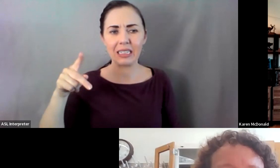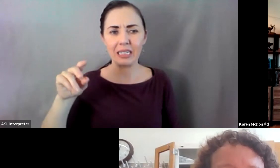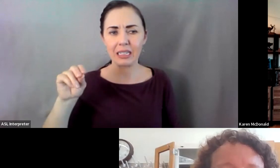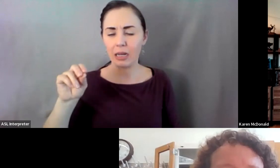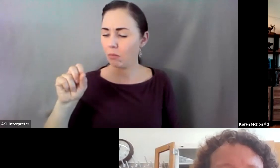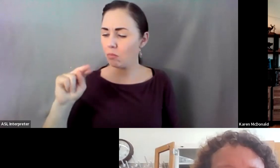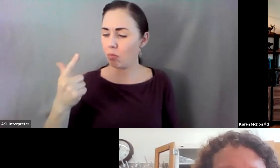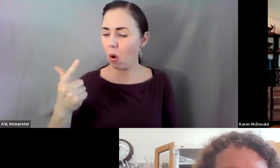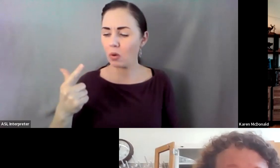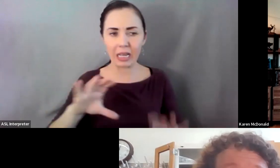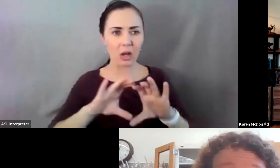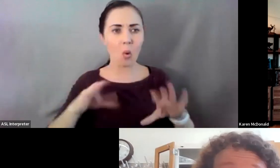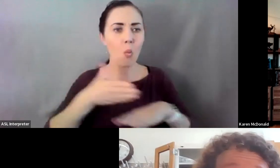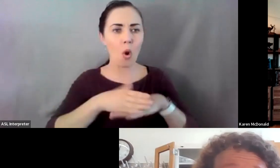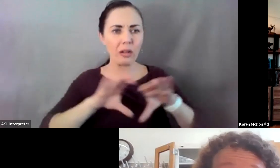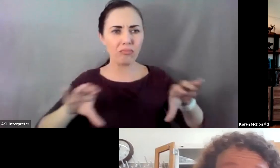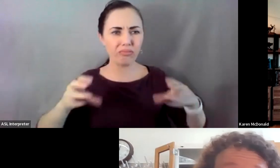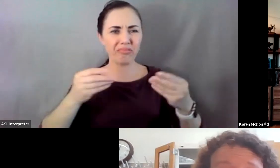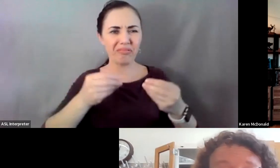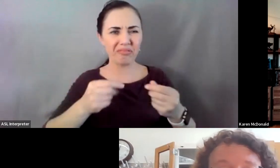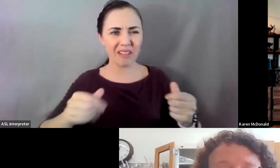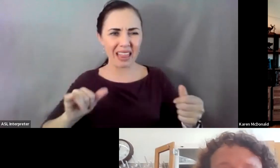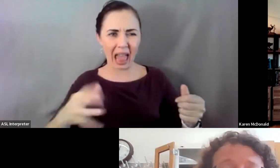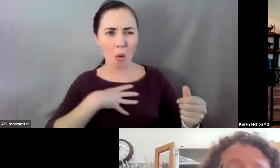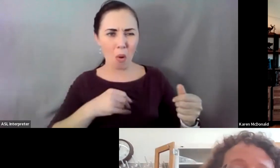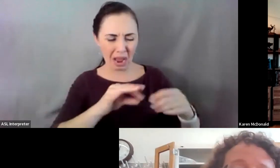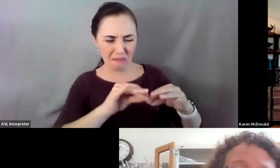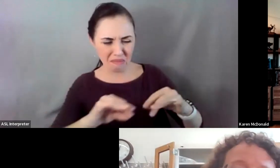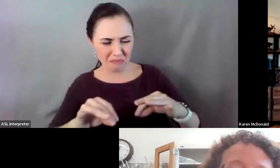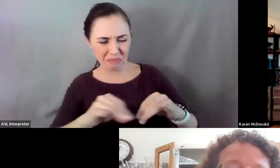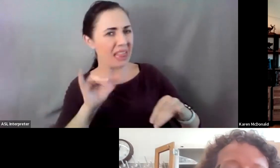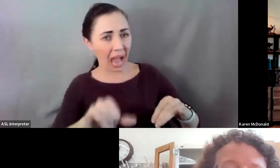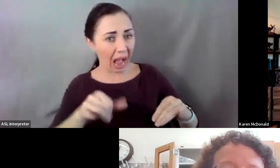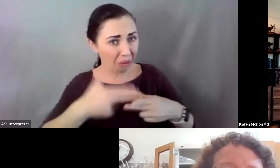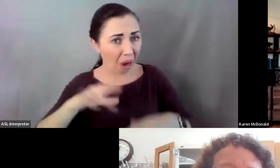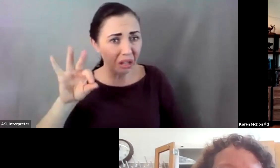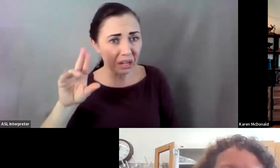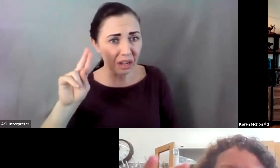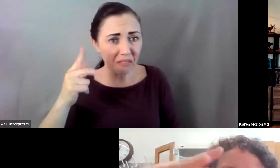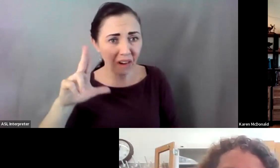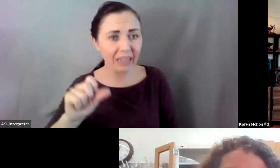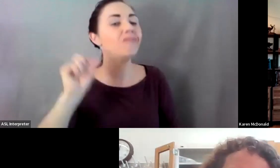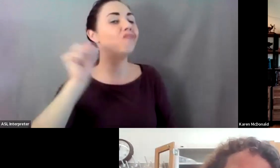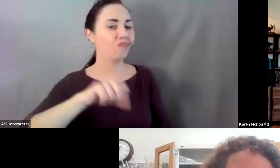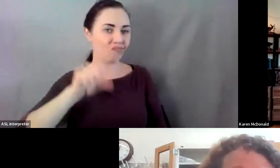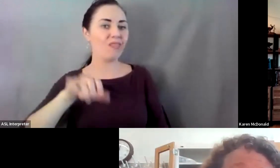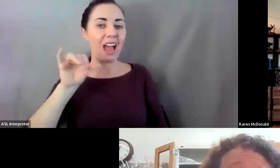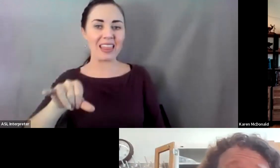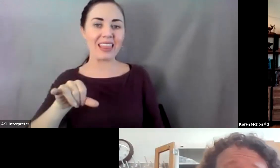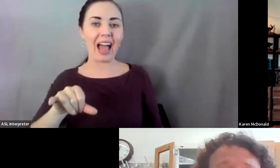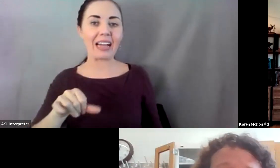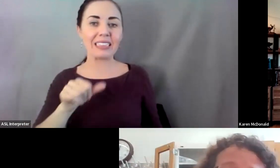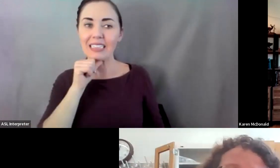is that white stuff that I see? Is that fungus? Usually, yes, it is fungus. Okay. So that's cool. usually the strands of fungus. It's